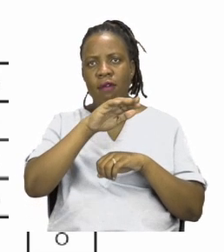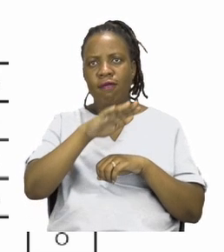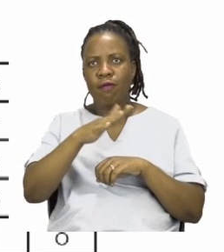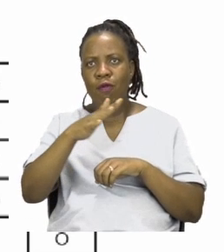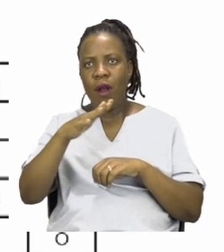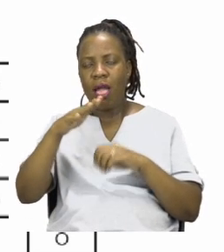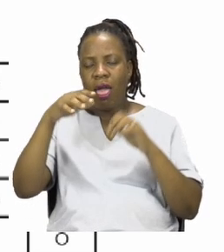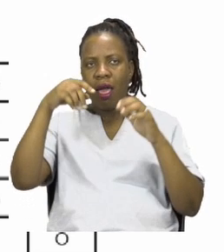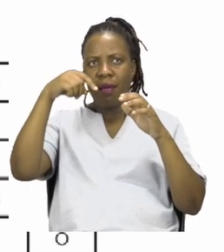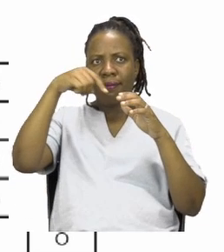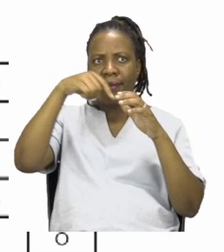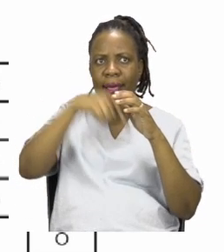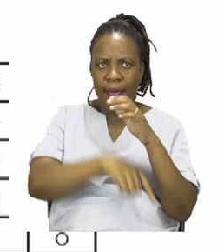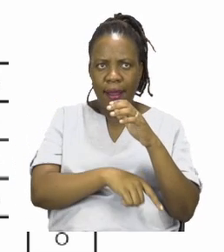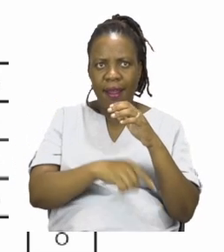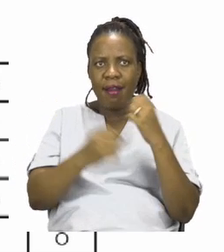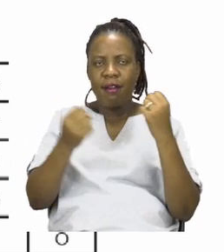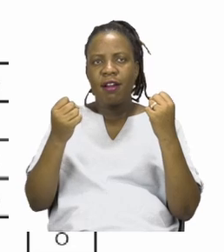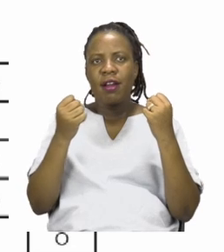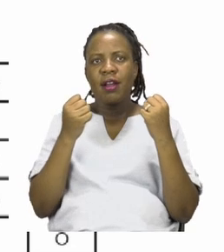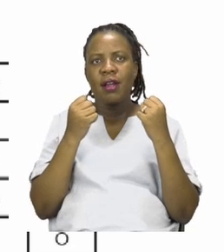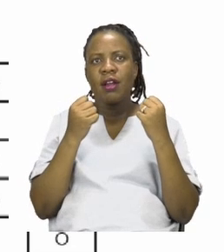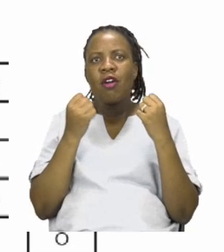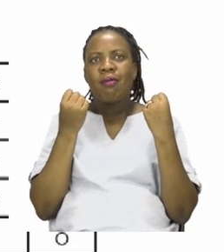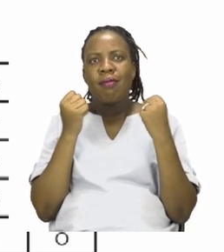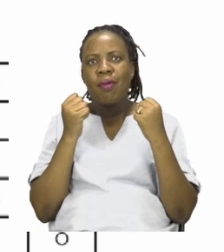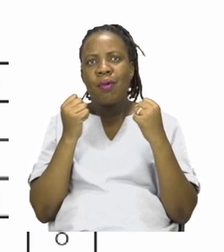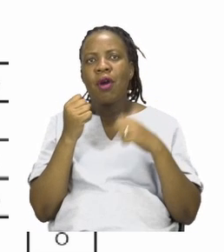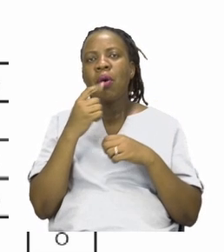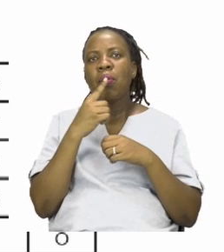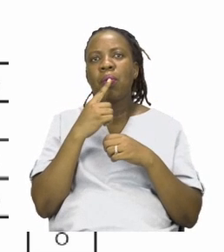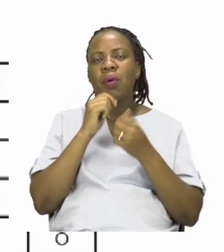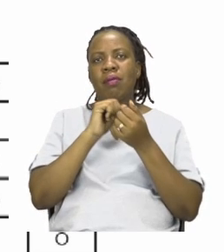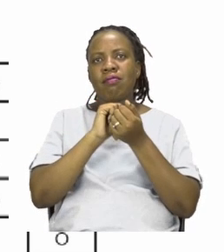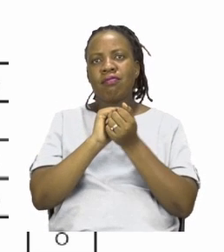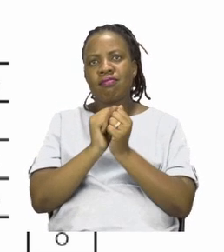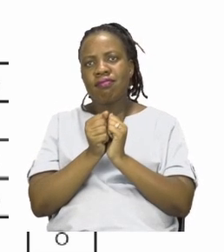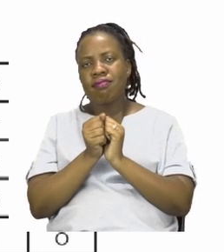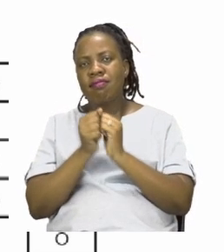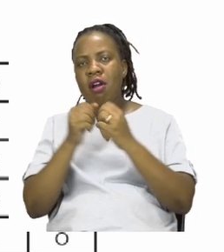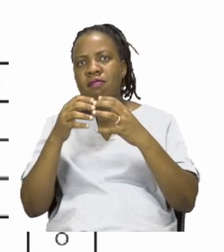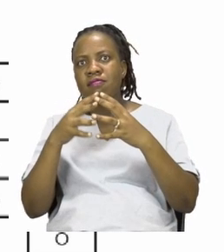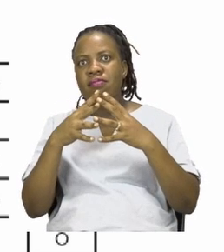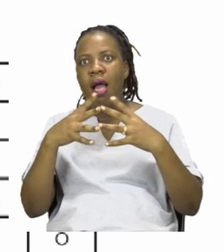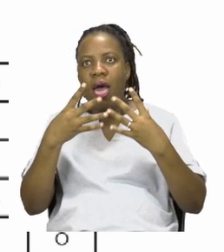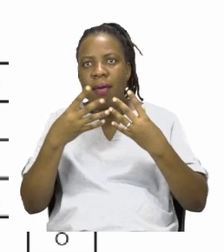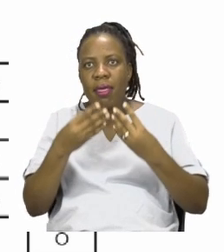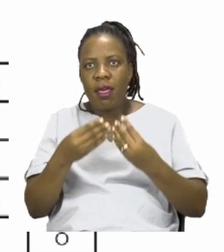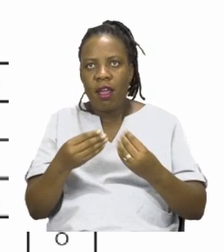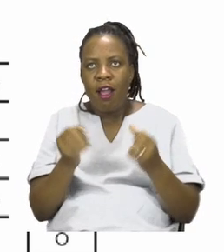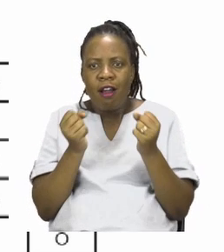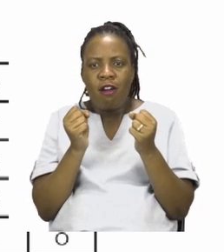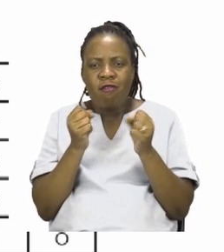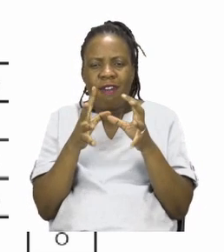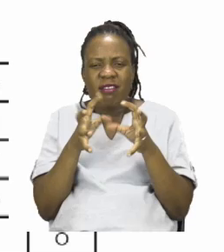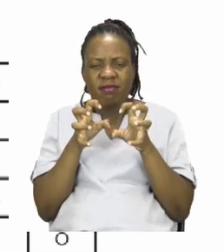cool, heat, change, expand, melt, and